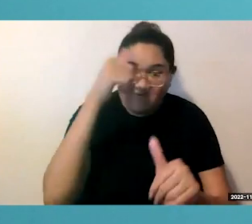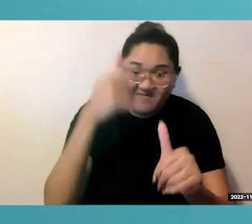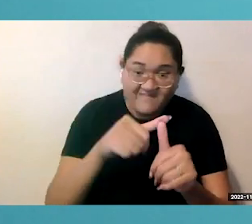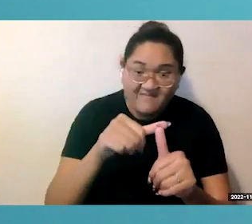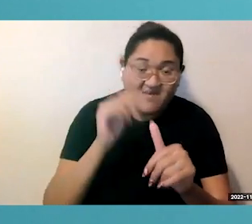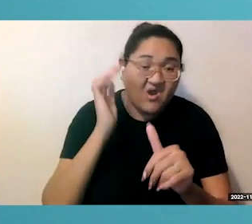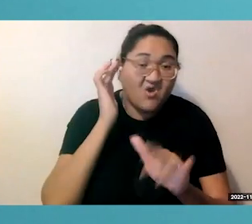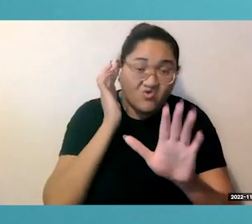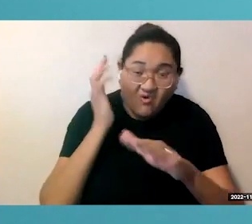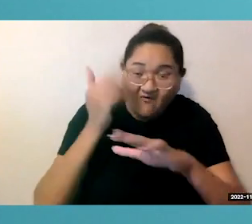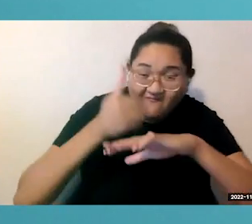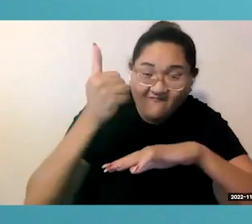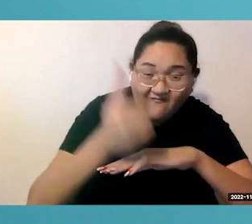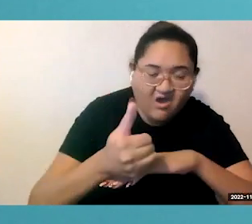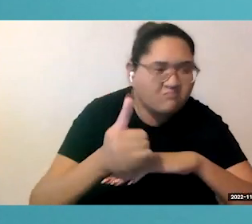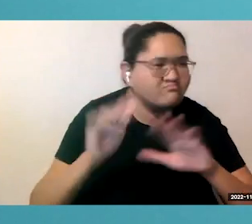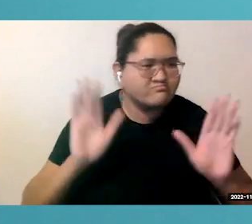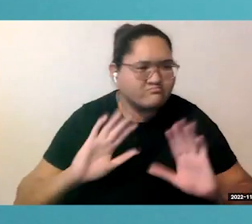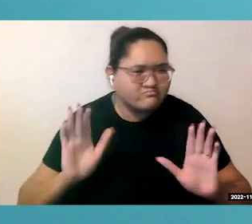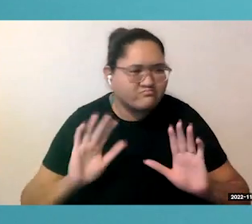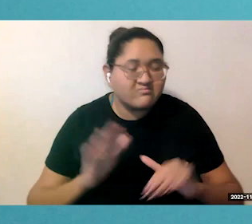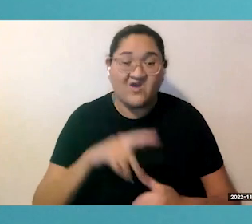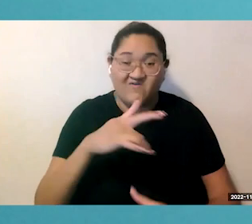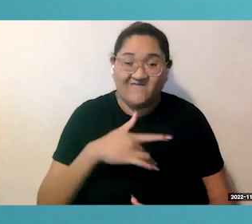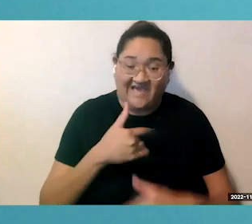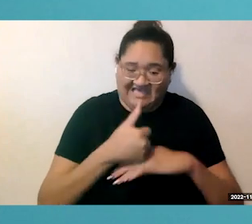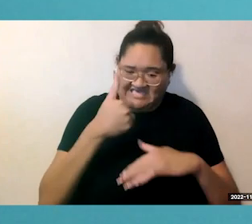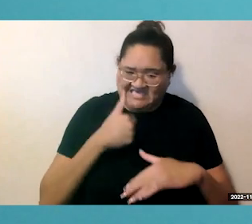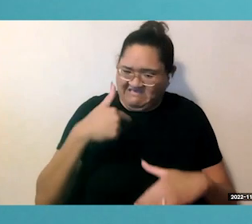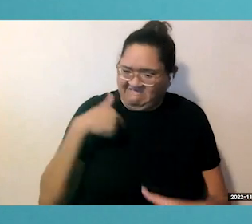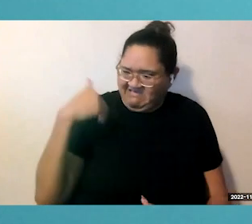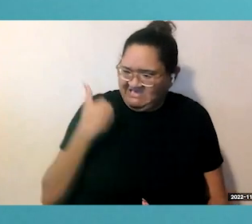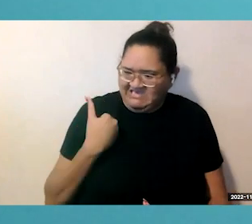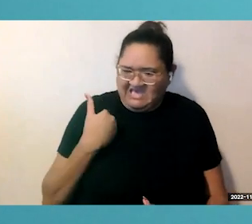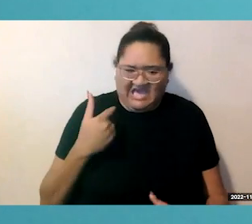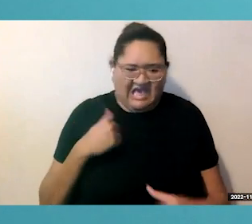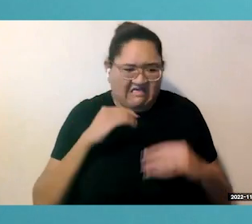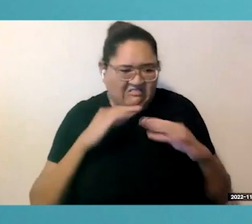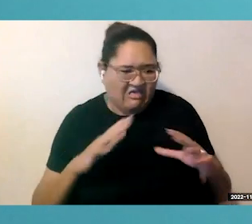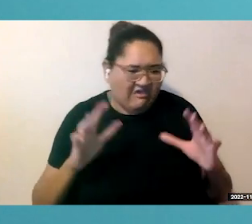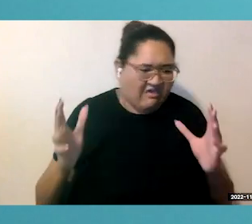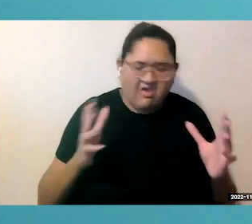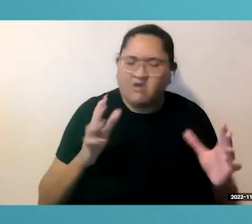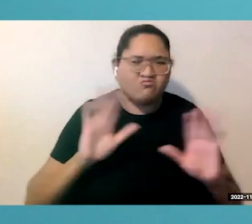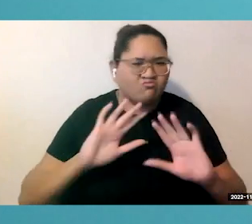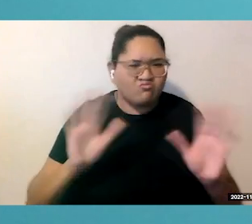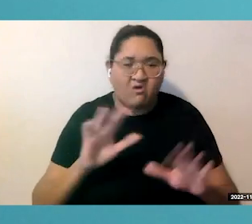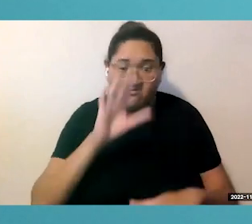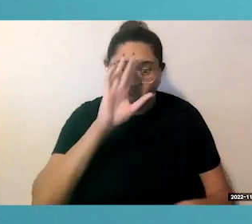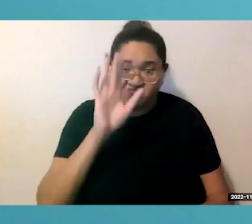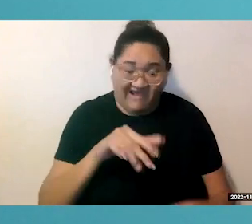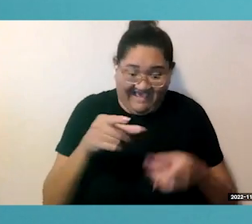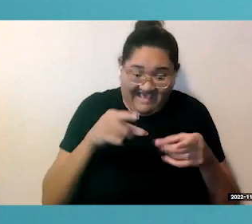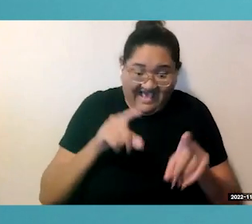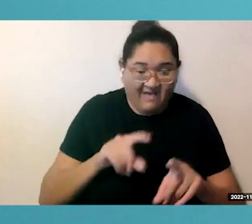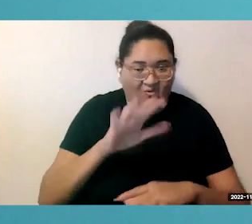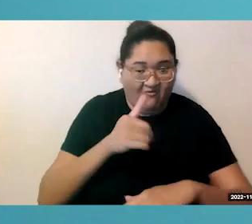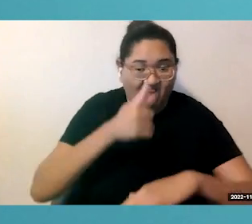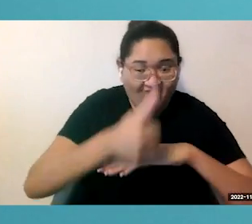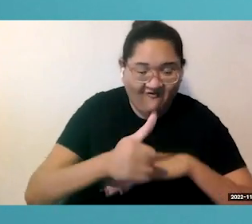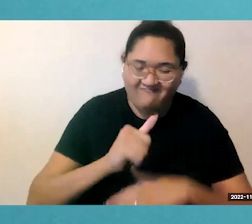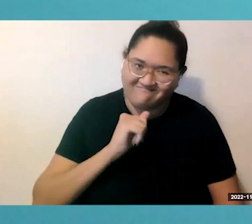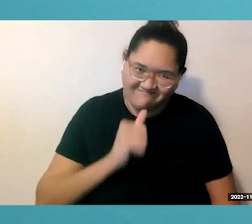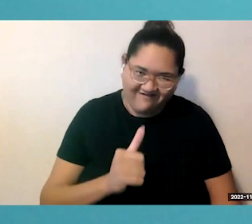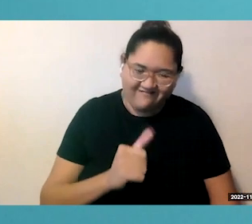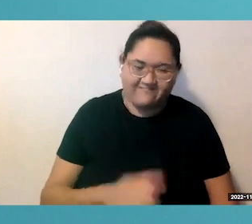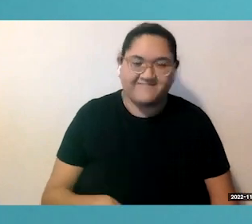offer. Remember, it's not your fault. Don't blame yourself for anything you did or didn't do. Know that what had happened wasn't